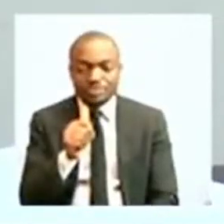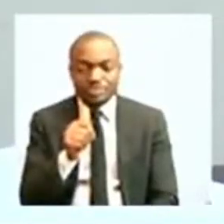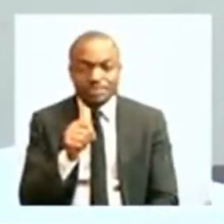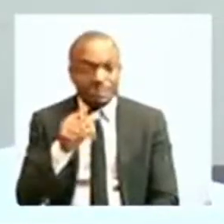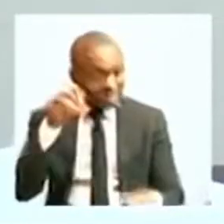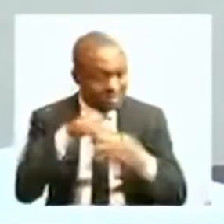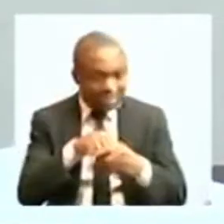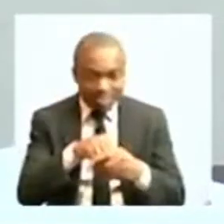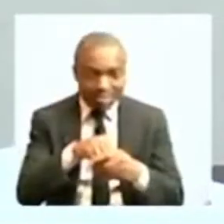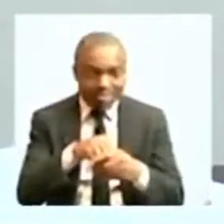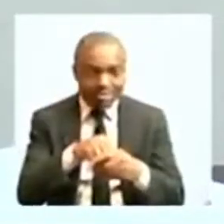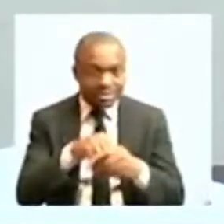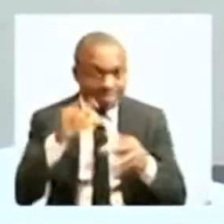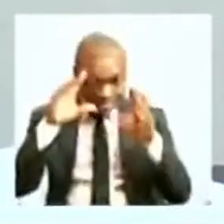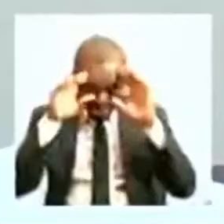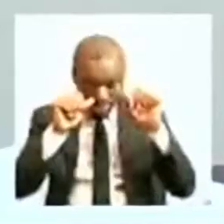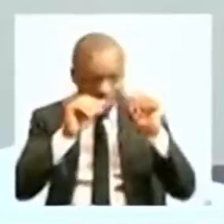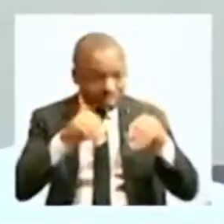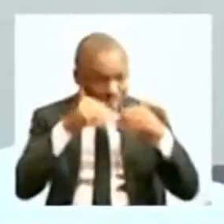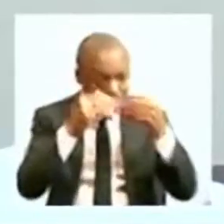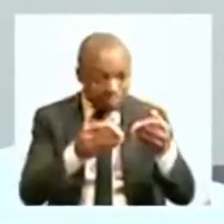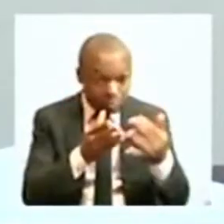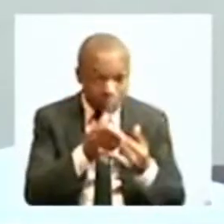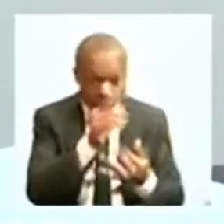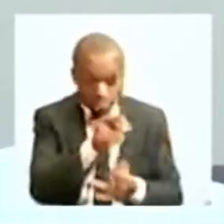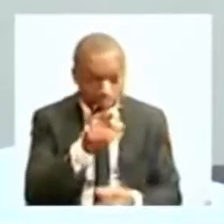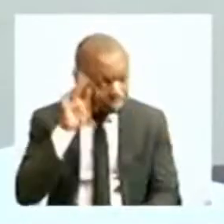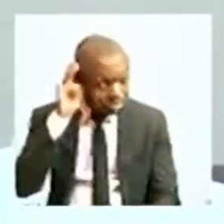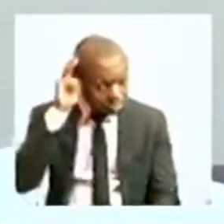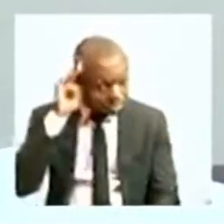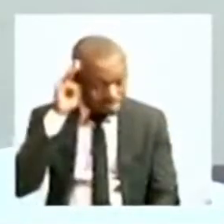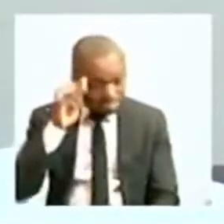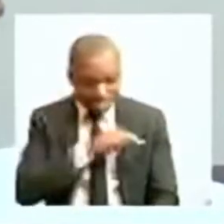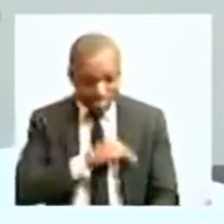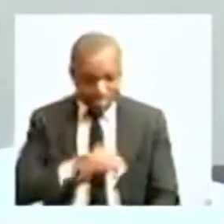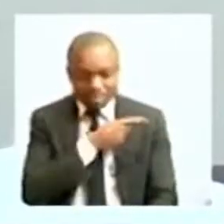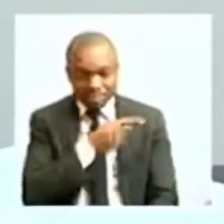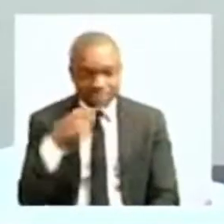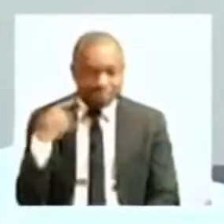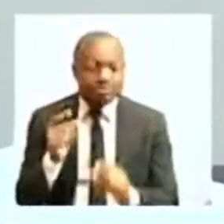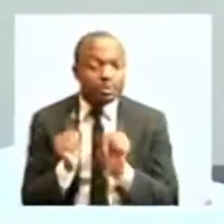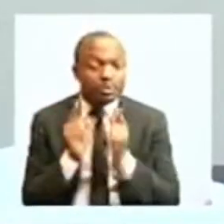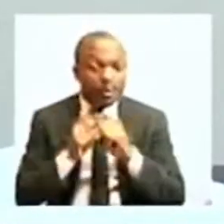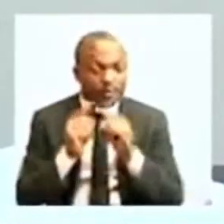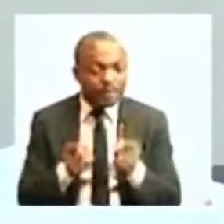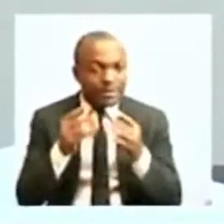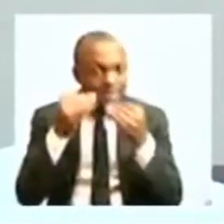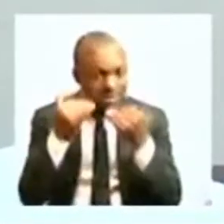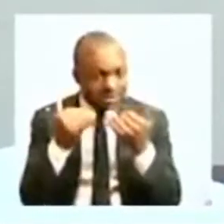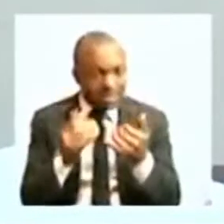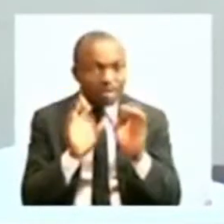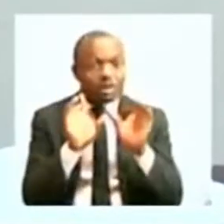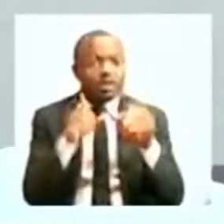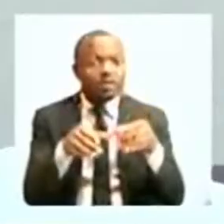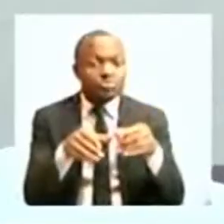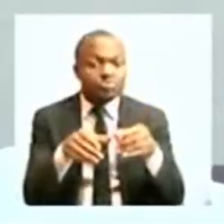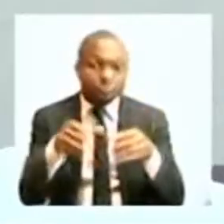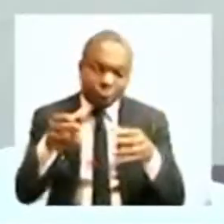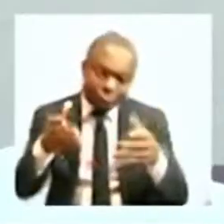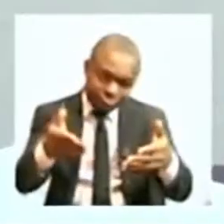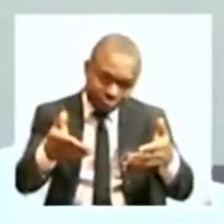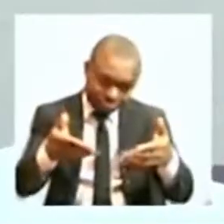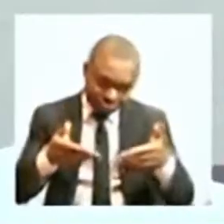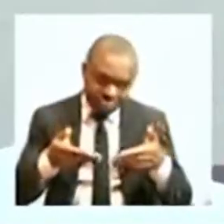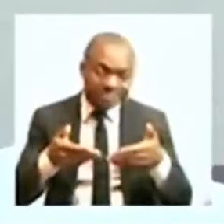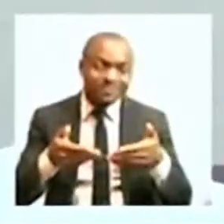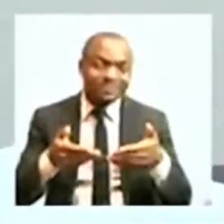The president has released the money through you as a ministry. The members of parliament will meet. But now the councils will take over.